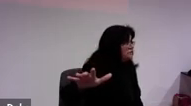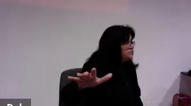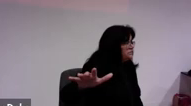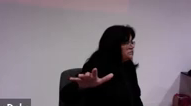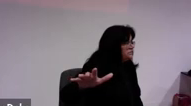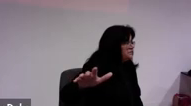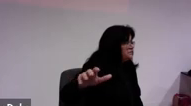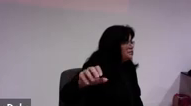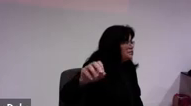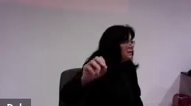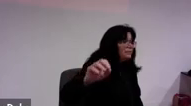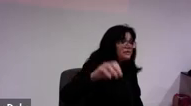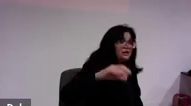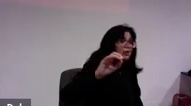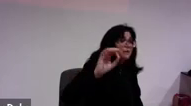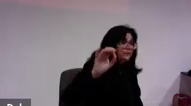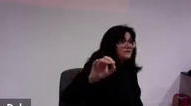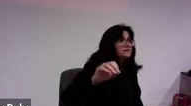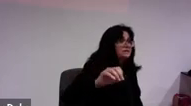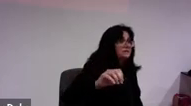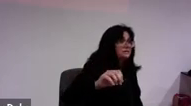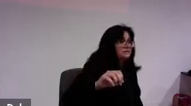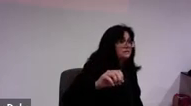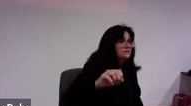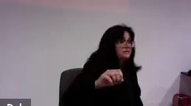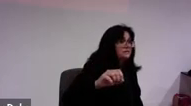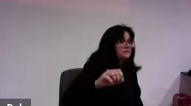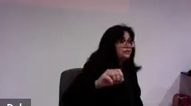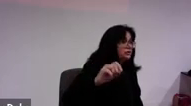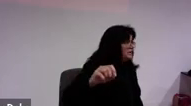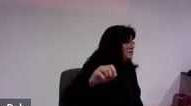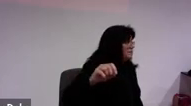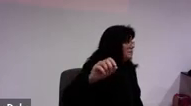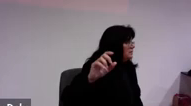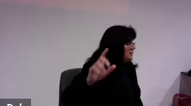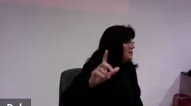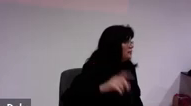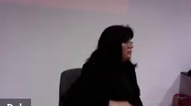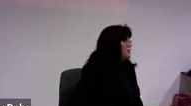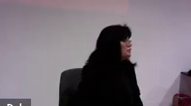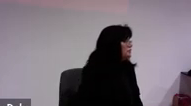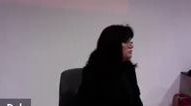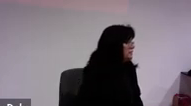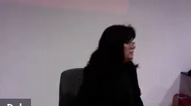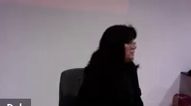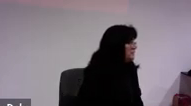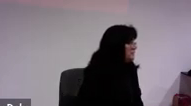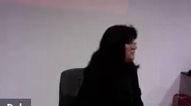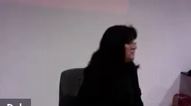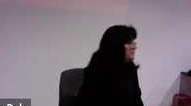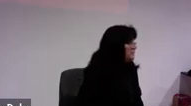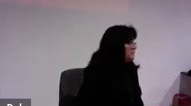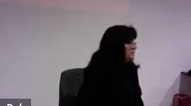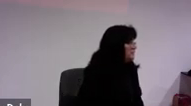of their creation, perhaps they are not the best to lead in how to address poverty.